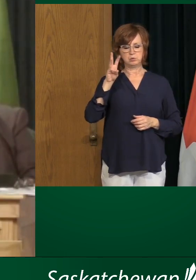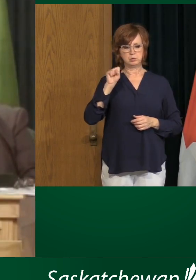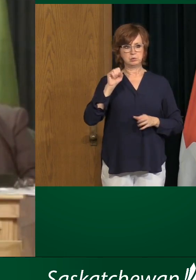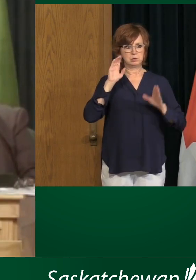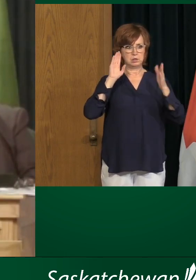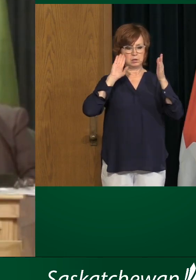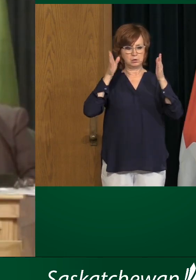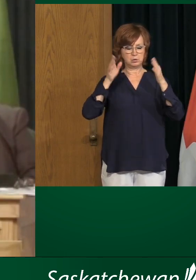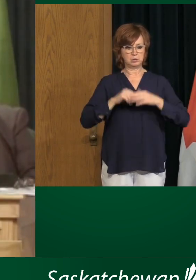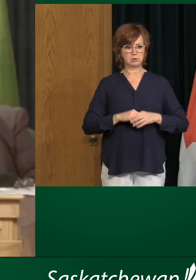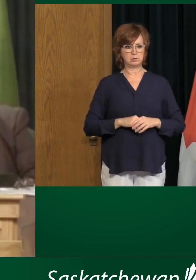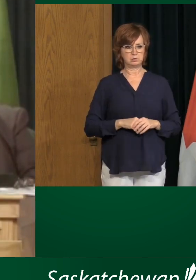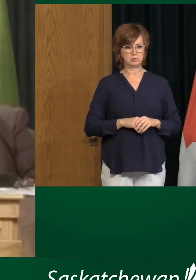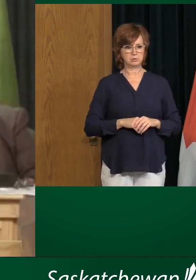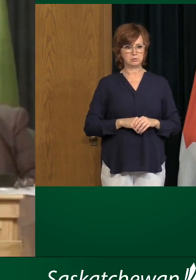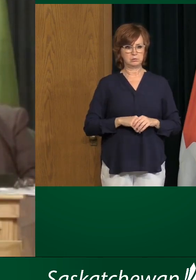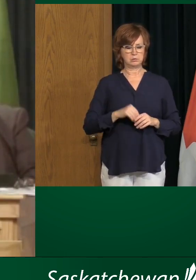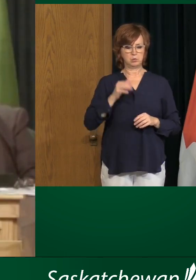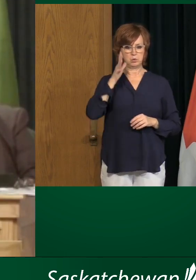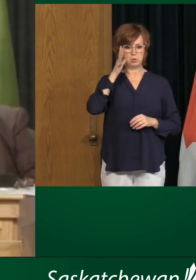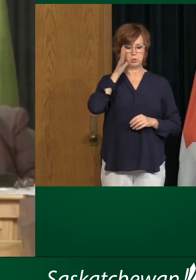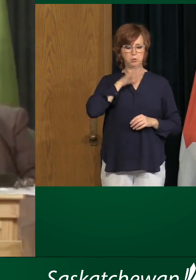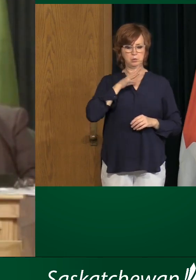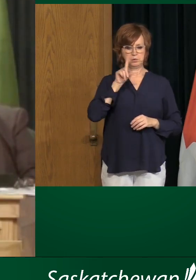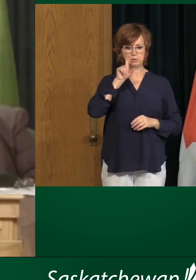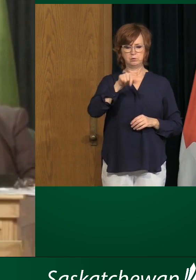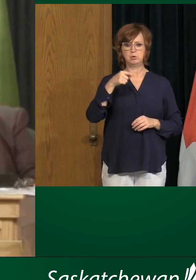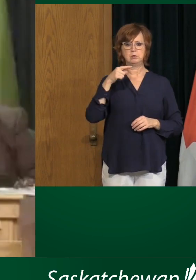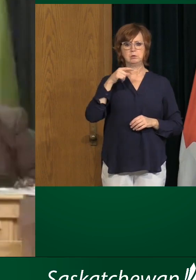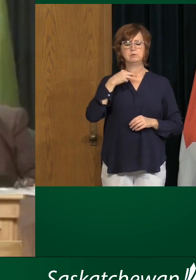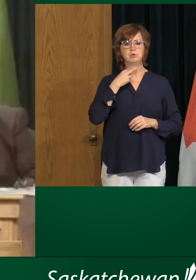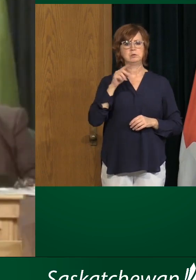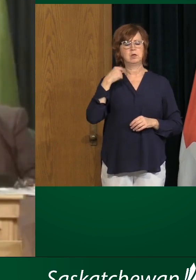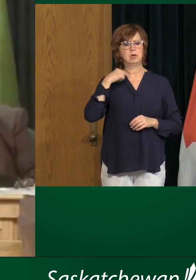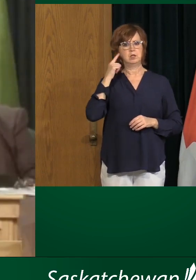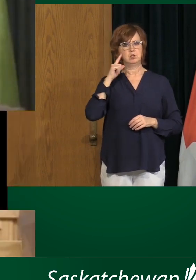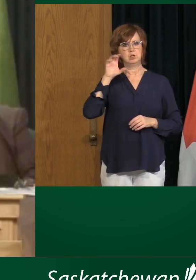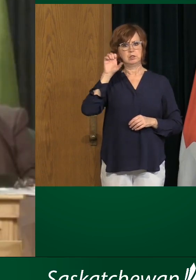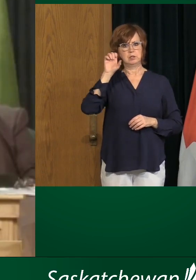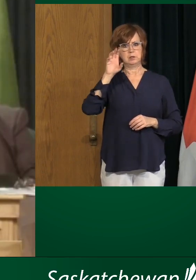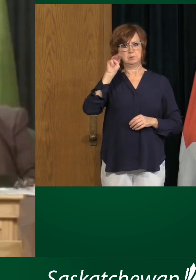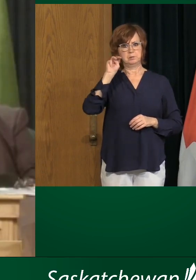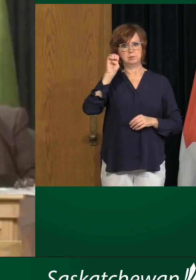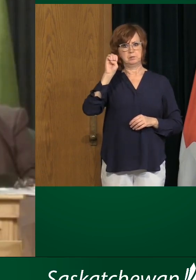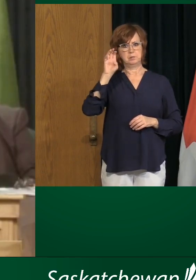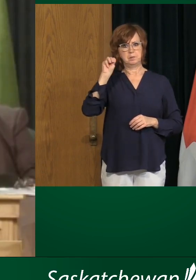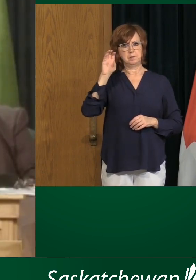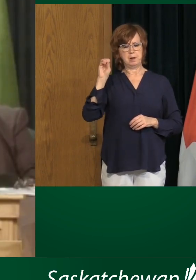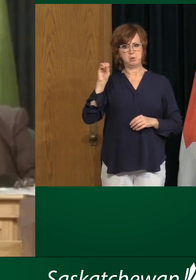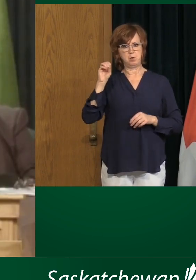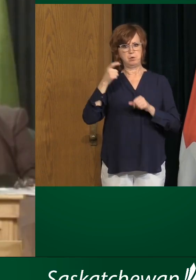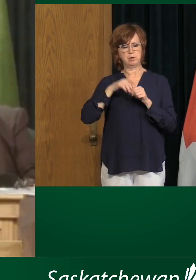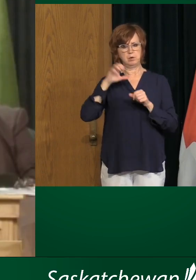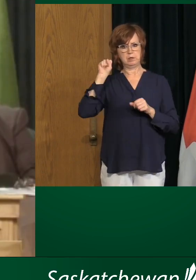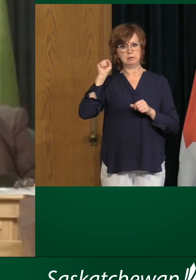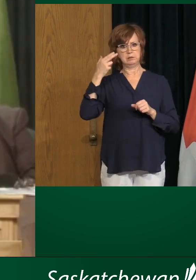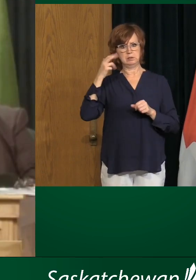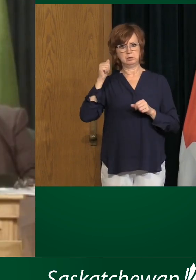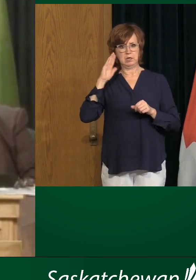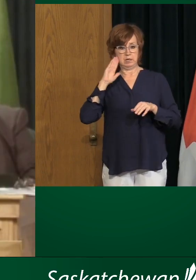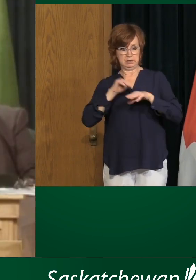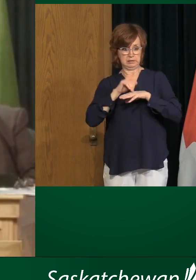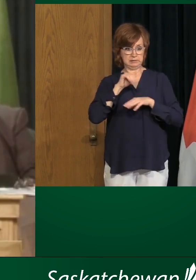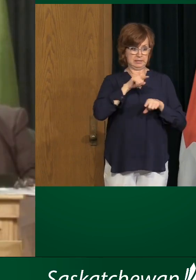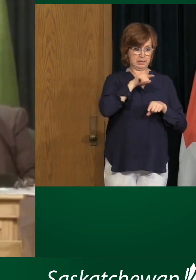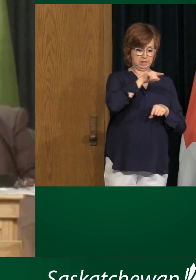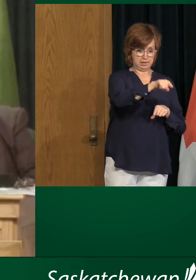Hi there. We're hearing a memo was sent out by the SHA saying that some COVID-19 patients in Loche will be transferred down